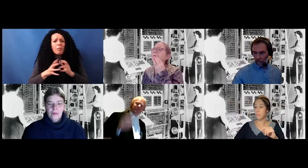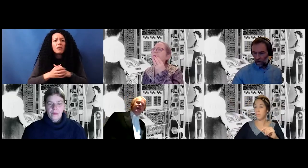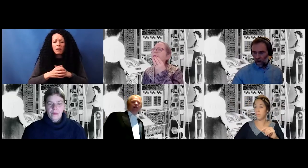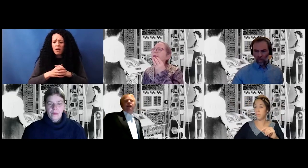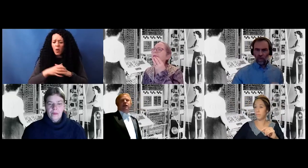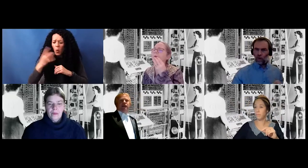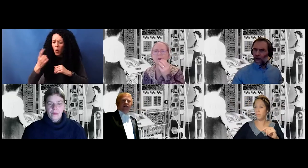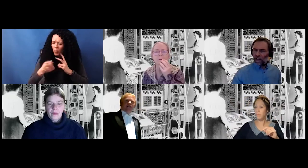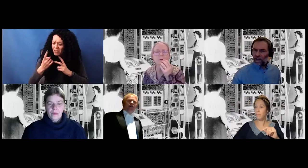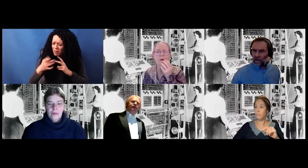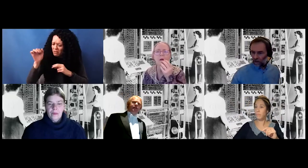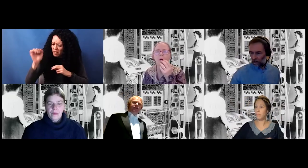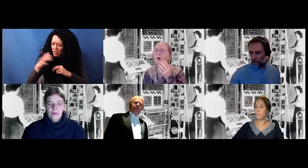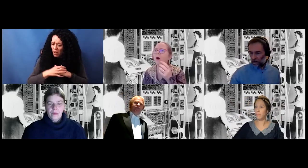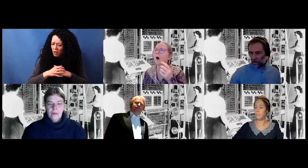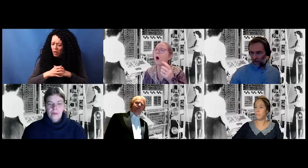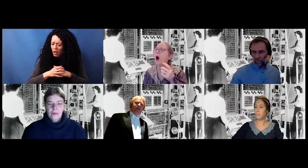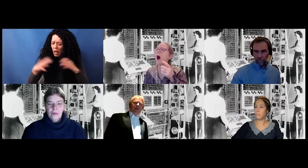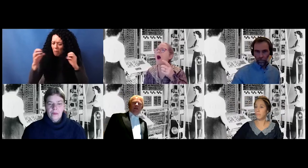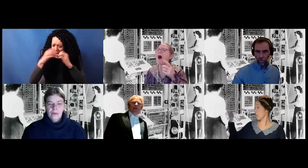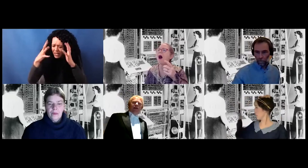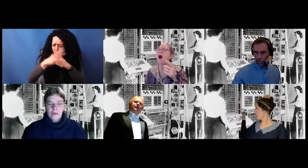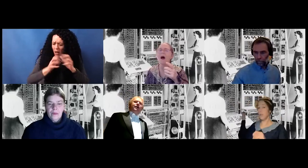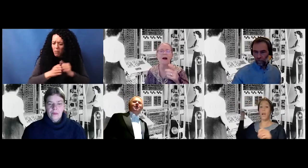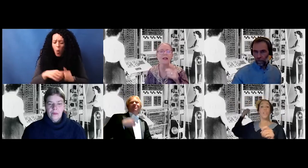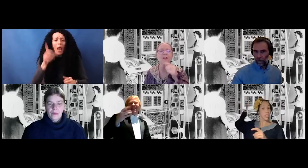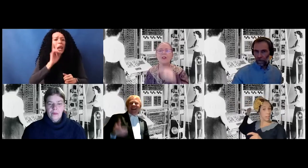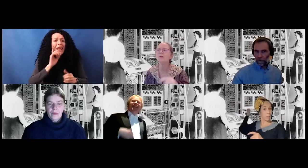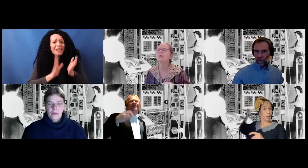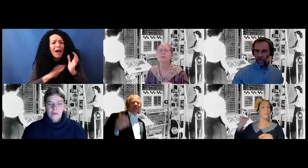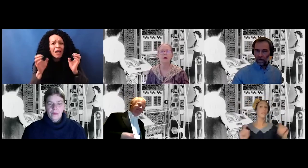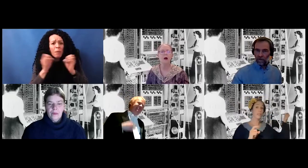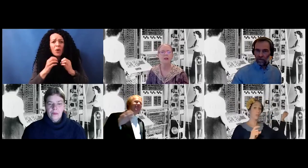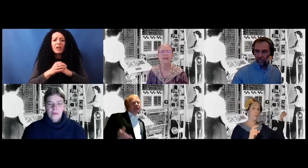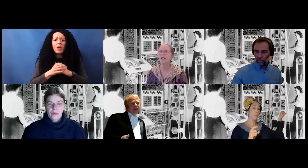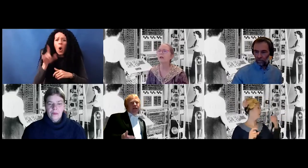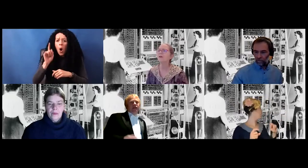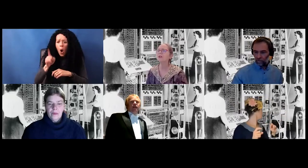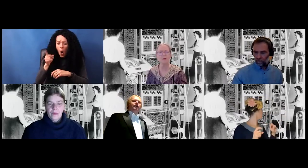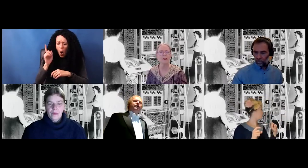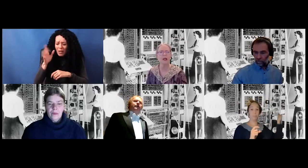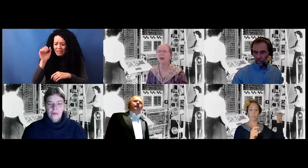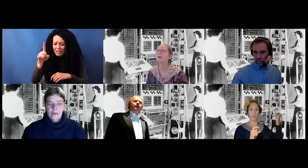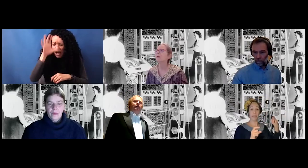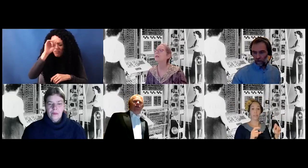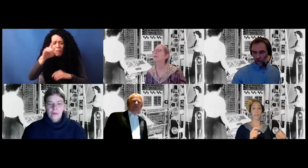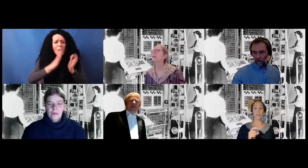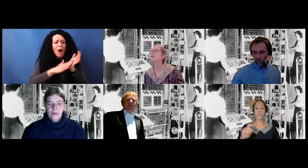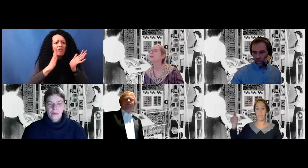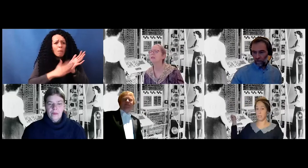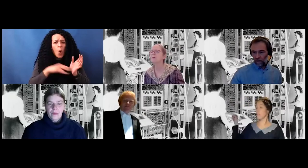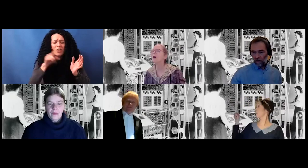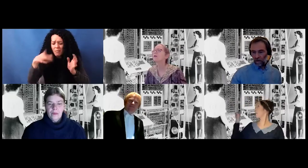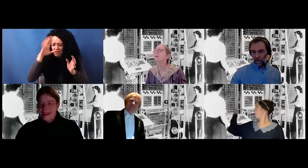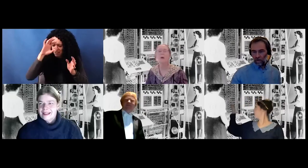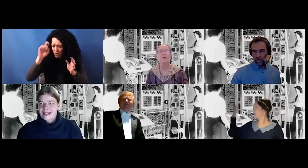it? Yes. Ruth Briggs? Margot Freeman. I think. Eugene Lewis. Yes, I think. Margaret Mortimer. Yes, what?